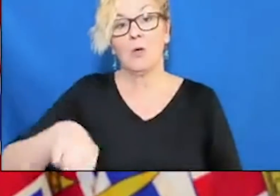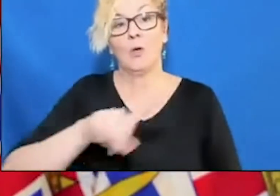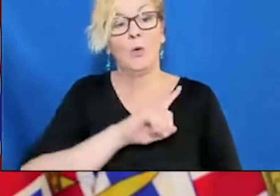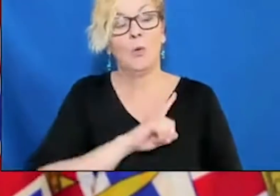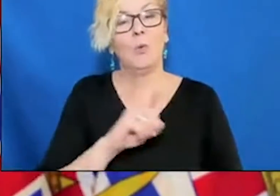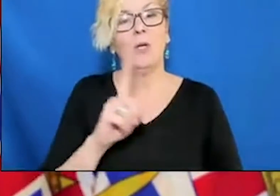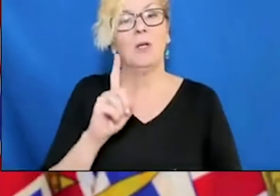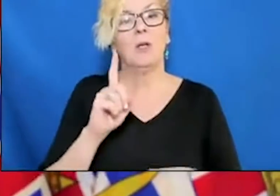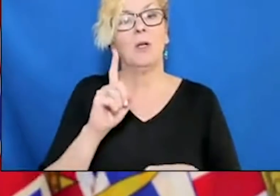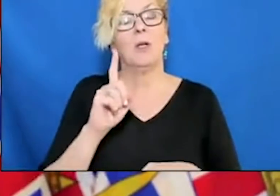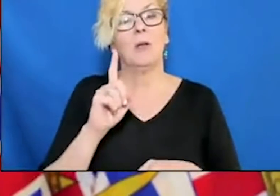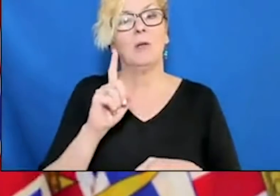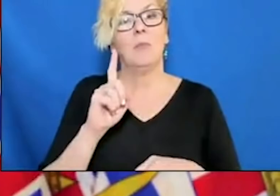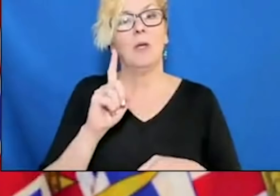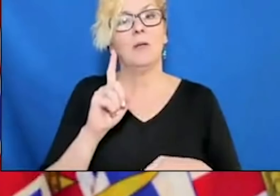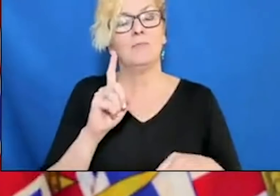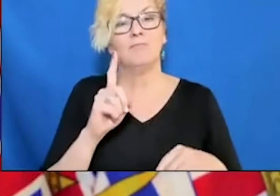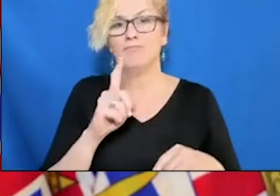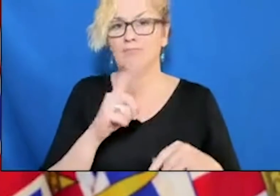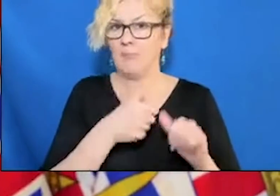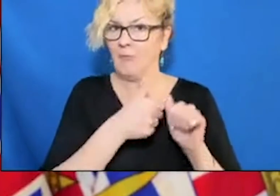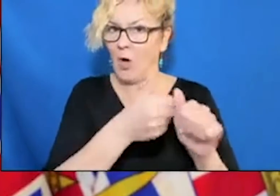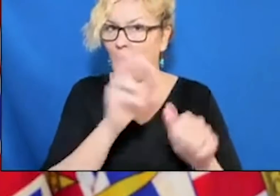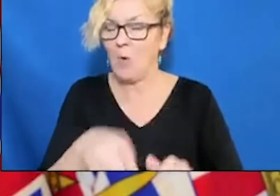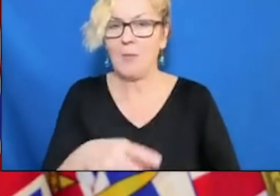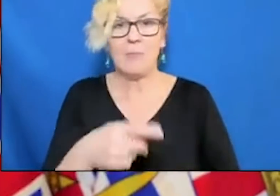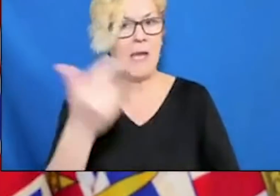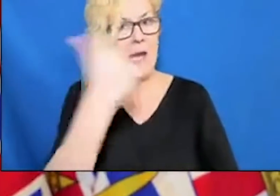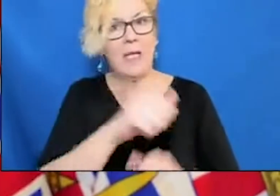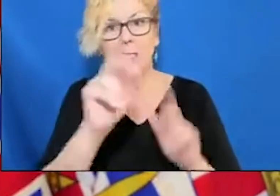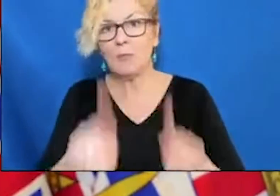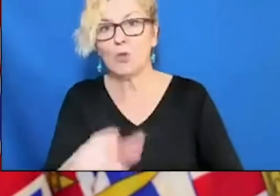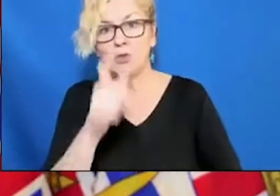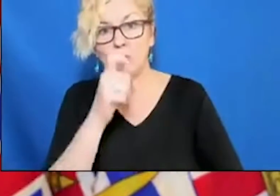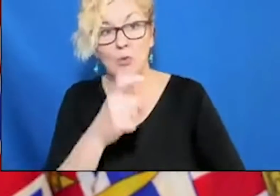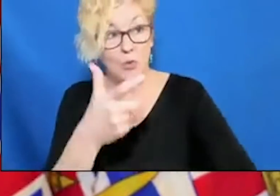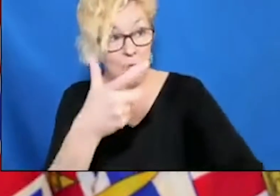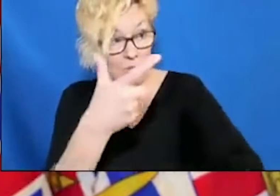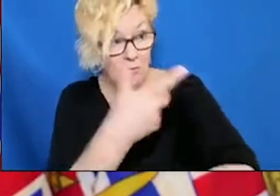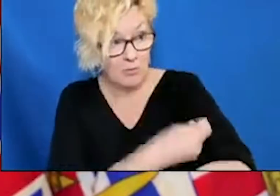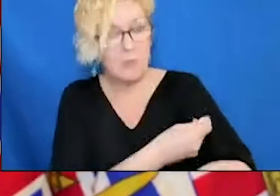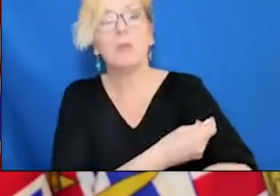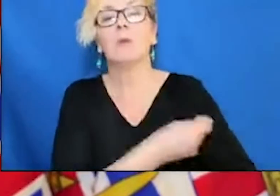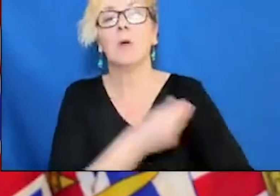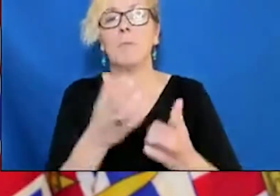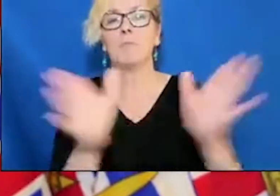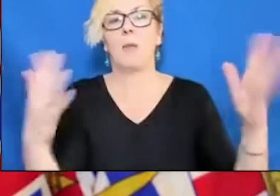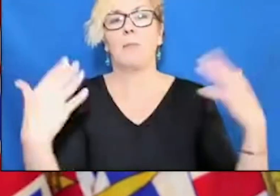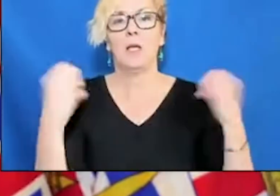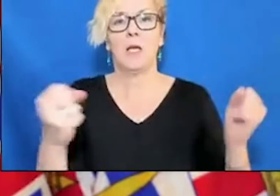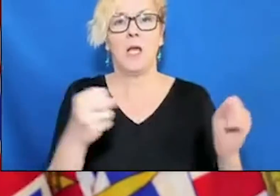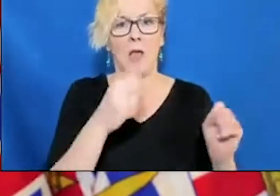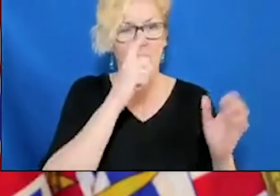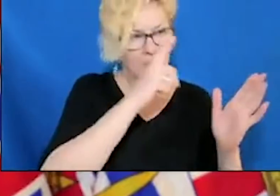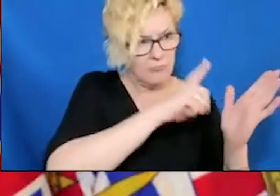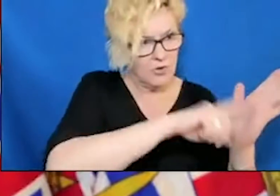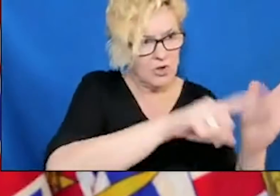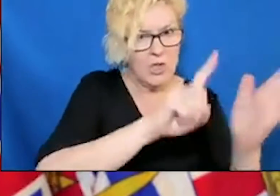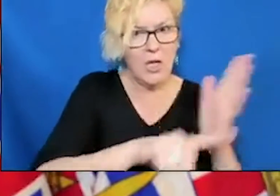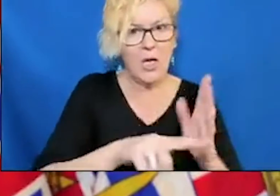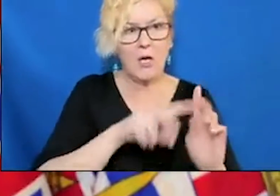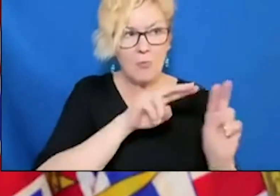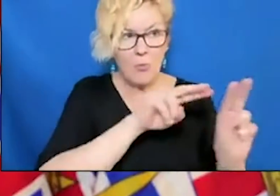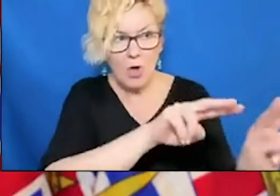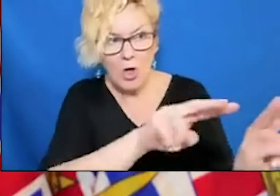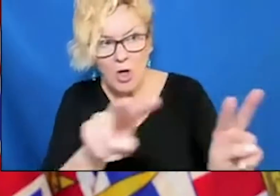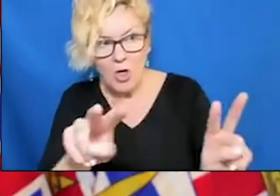is the immunization surveillance for safety signals. And that is something that we do here very meticulously here in